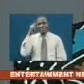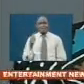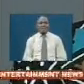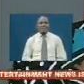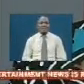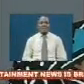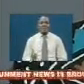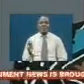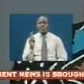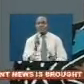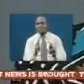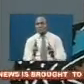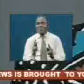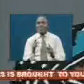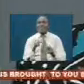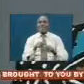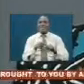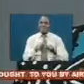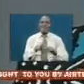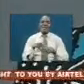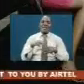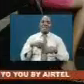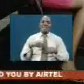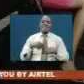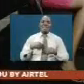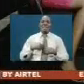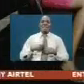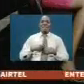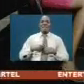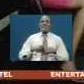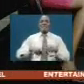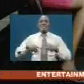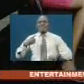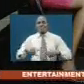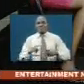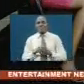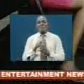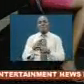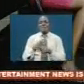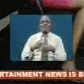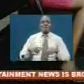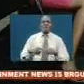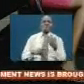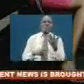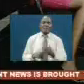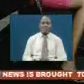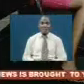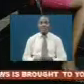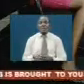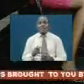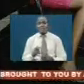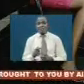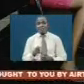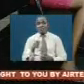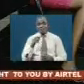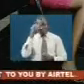short is people have begun accepting stage play. But I have produced 5 plays. Okay, before we continue and get to know